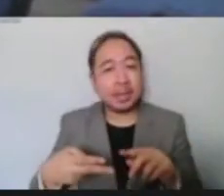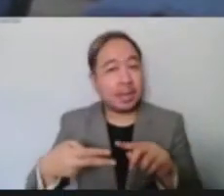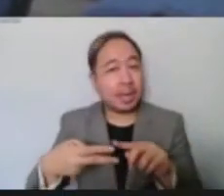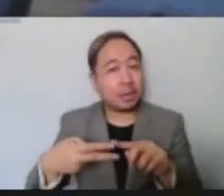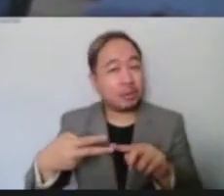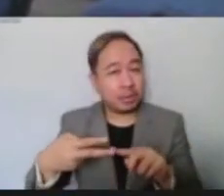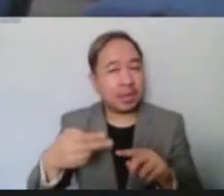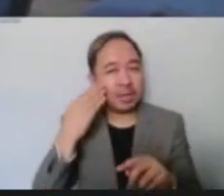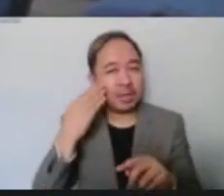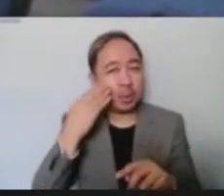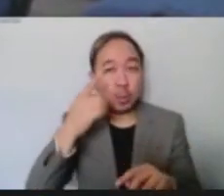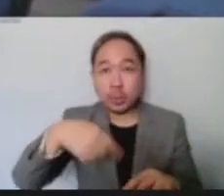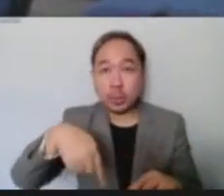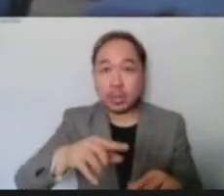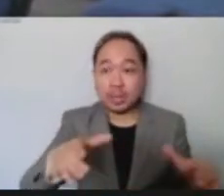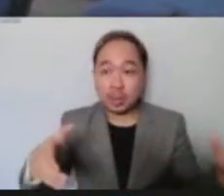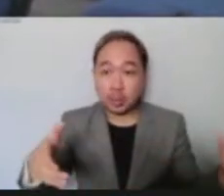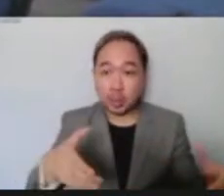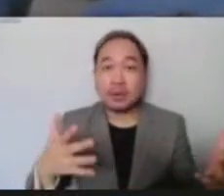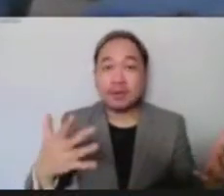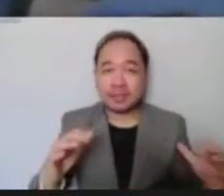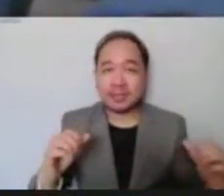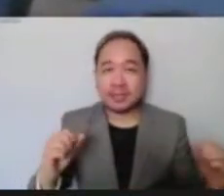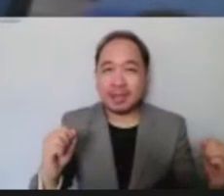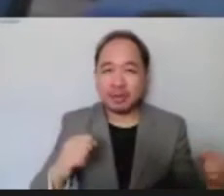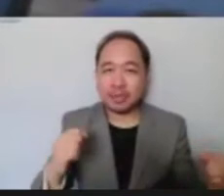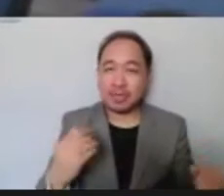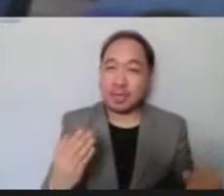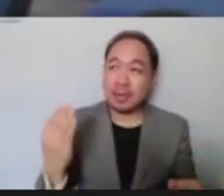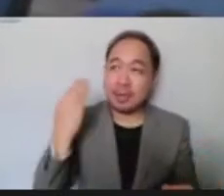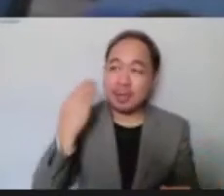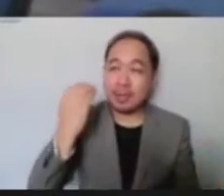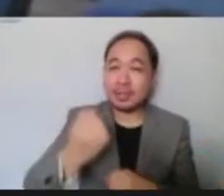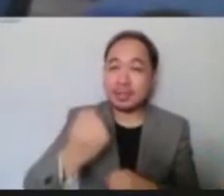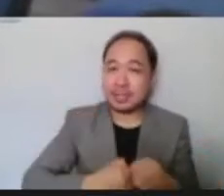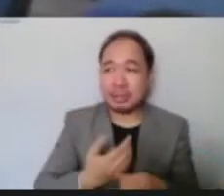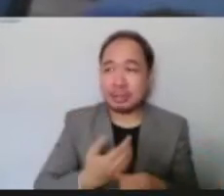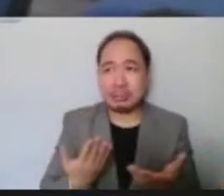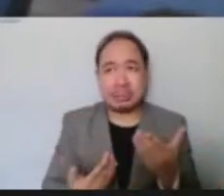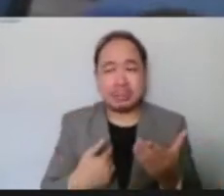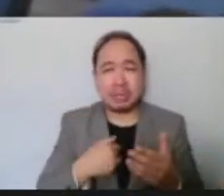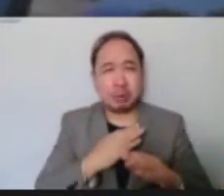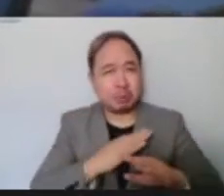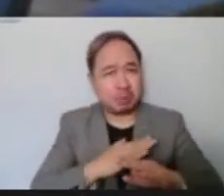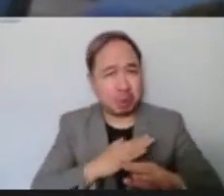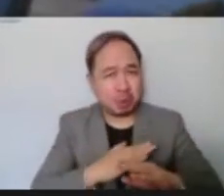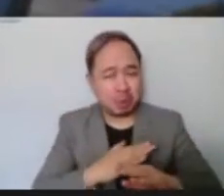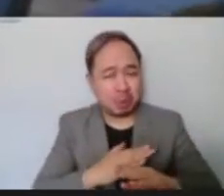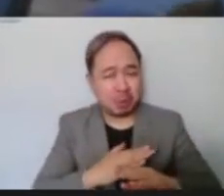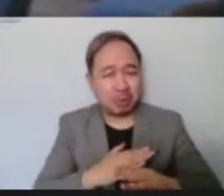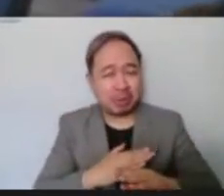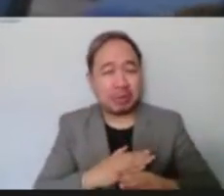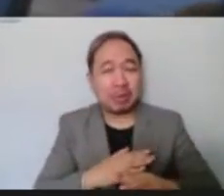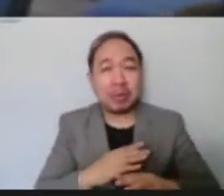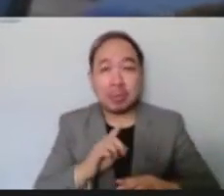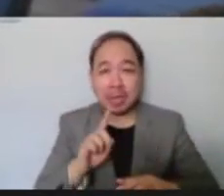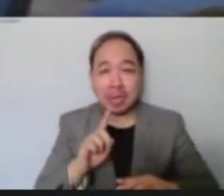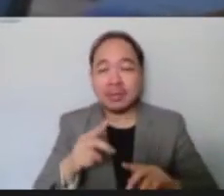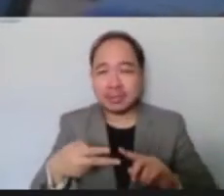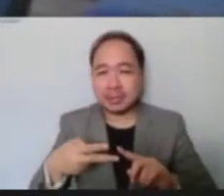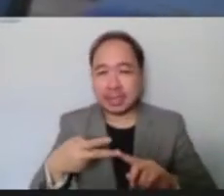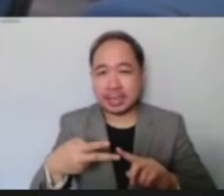agreed to by the meeting last year I may be wrong chair and the second